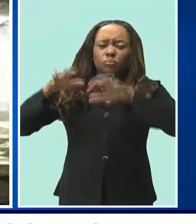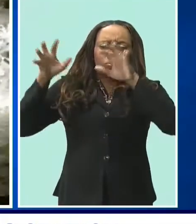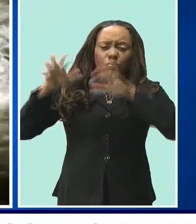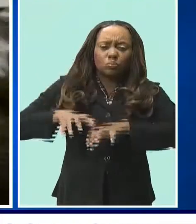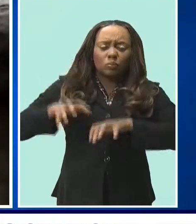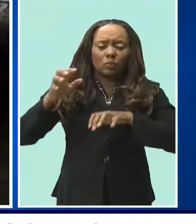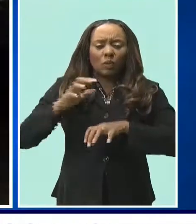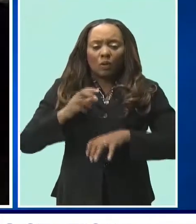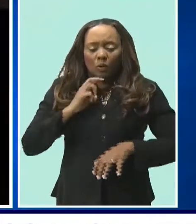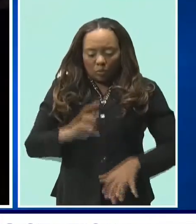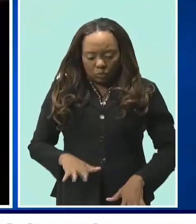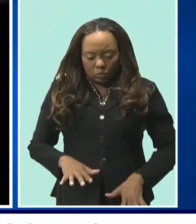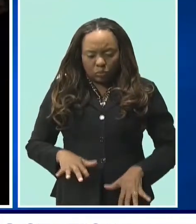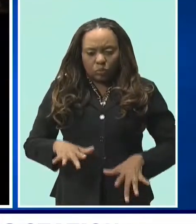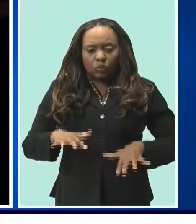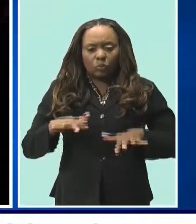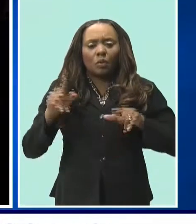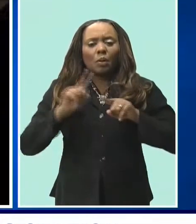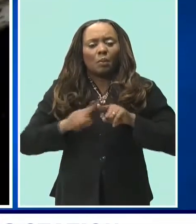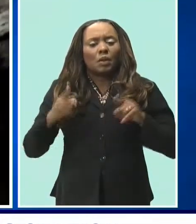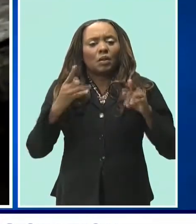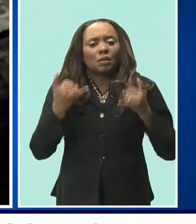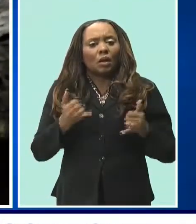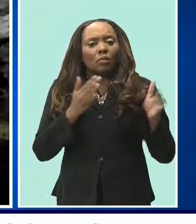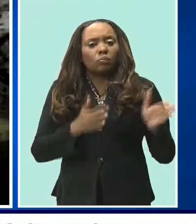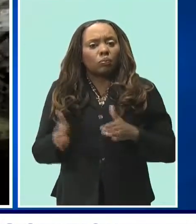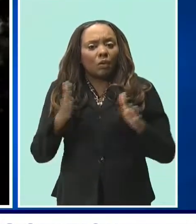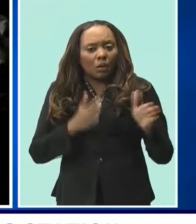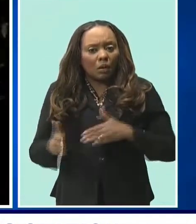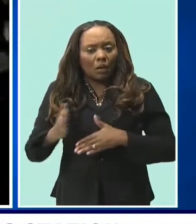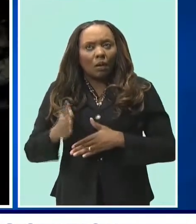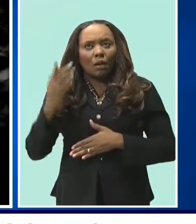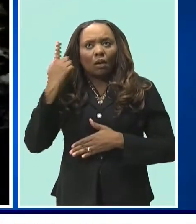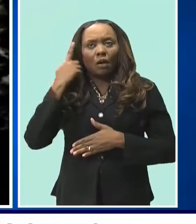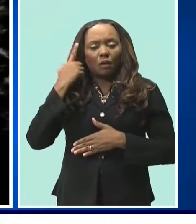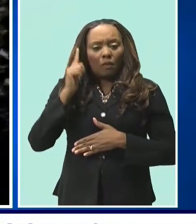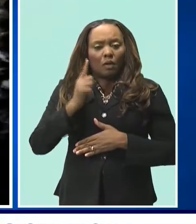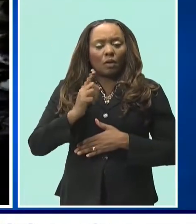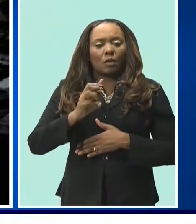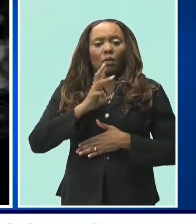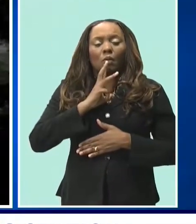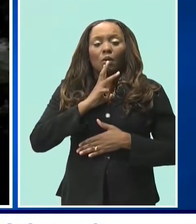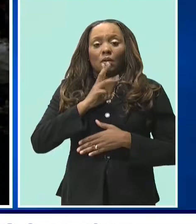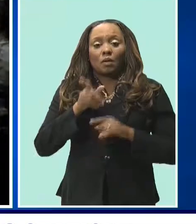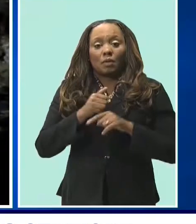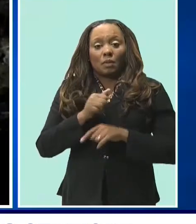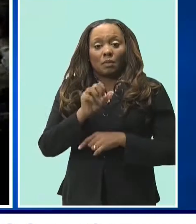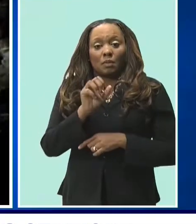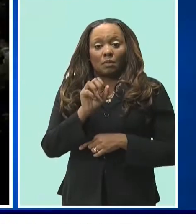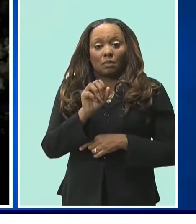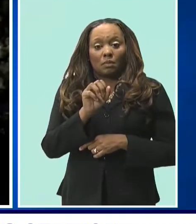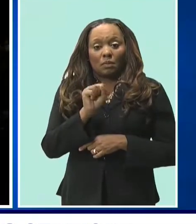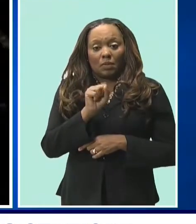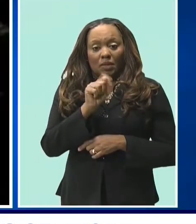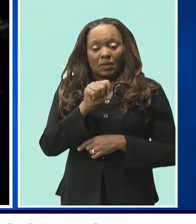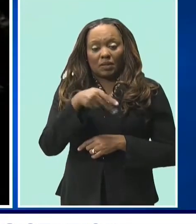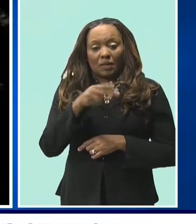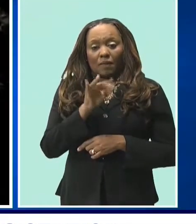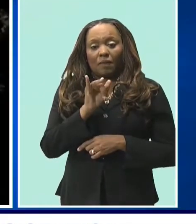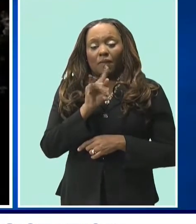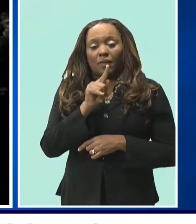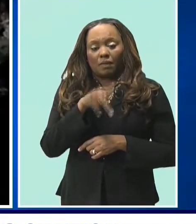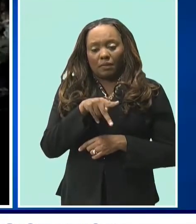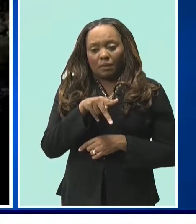long-term solutions are in the works. These include a plan to direct water from Vineyard St. Philip, a project which is expected